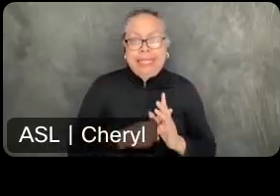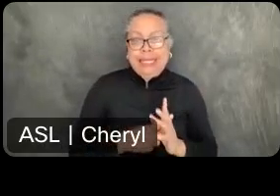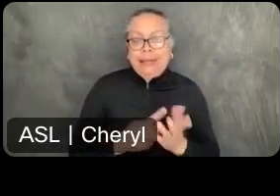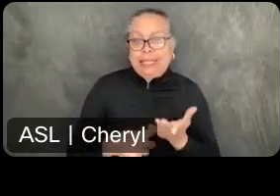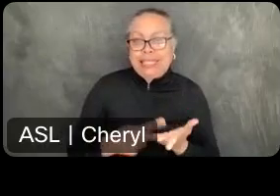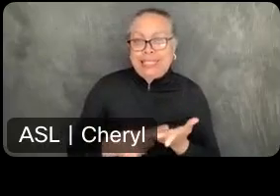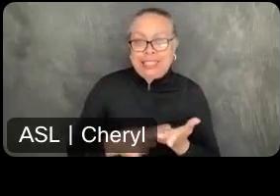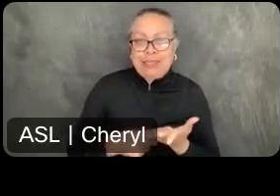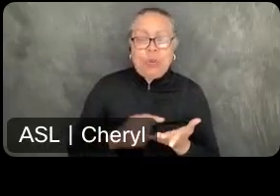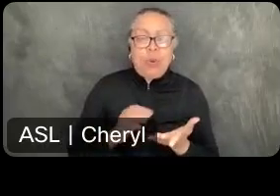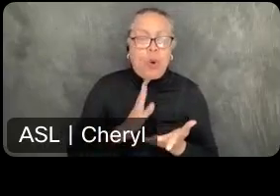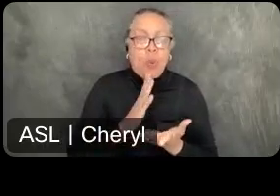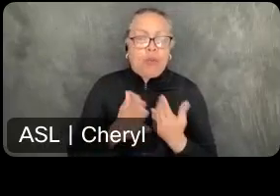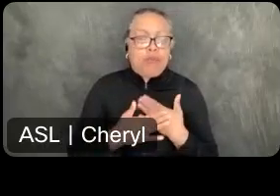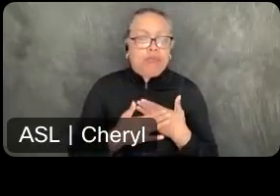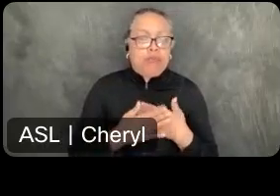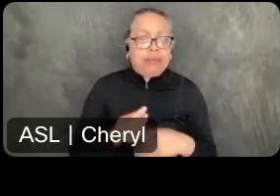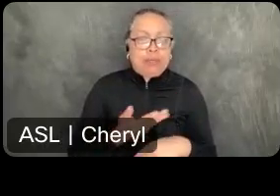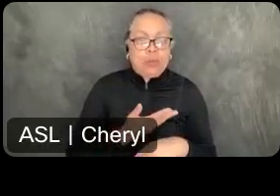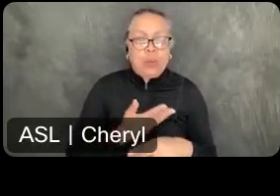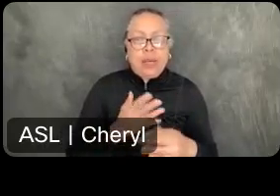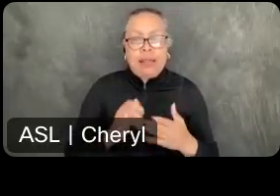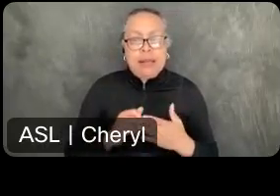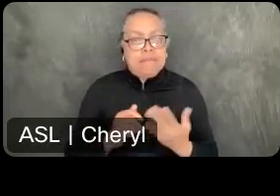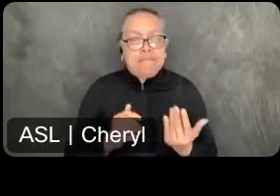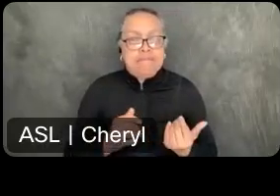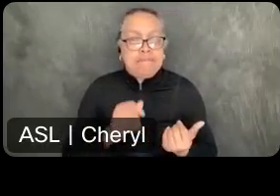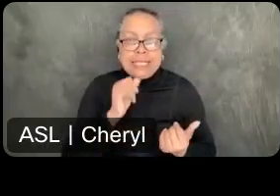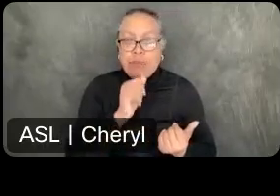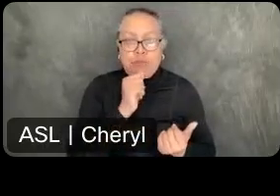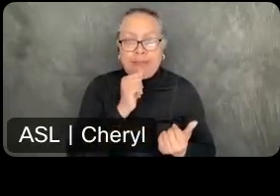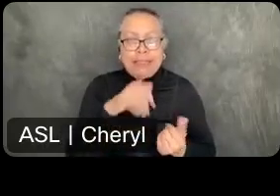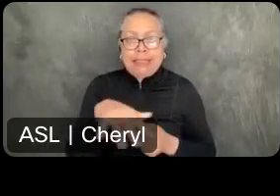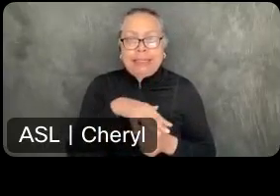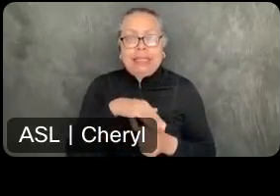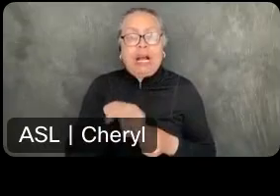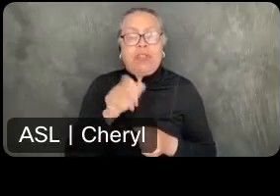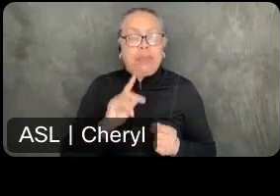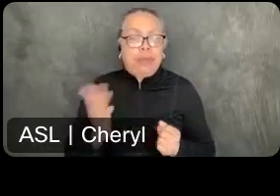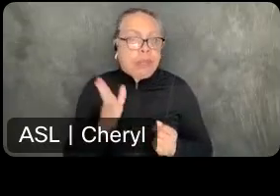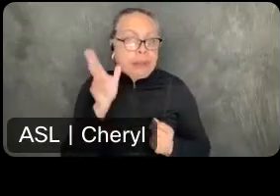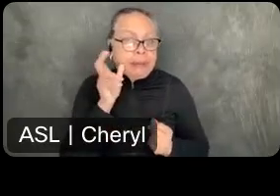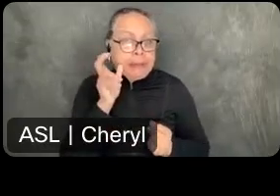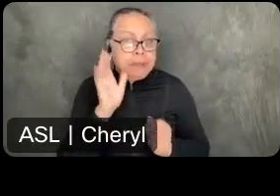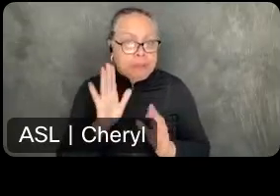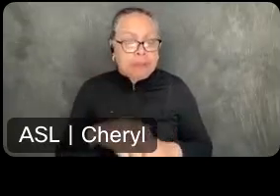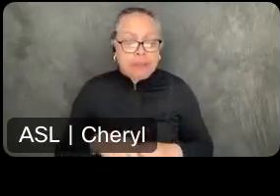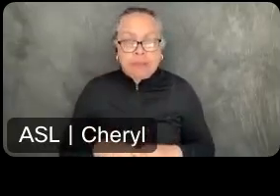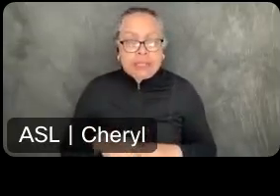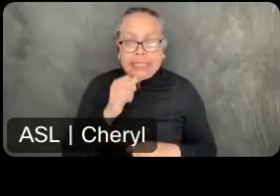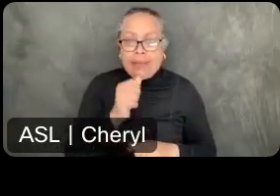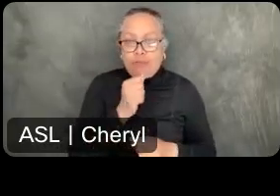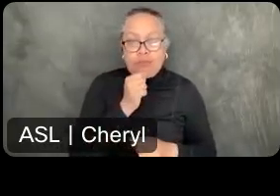in order to let us know if it's not a private space, if it's not a private